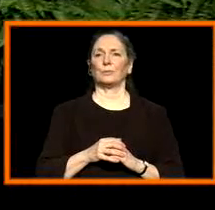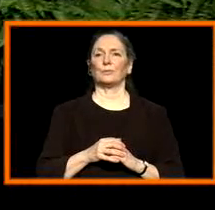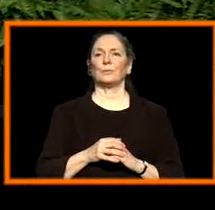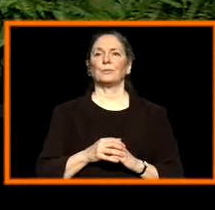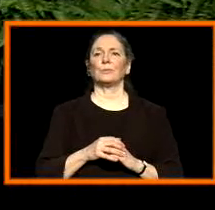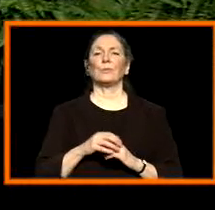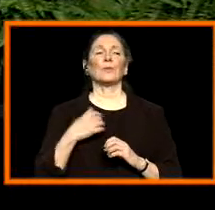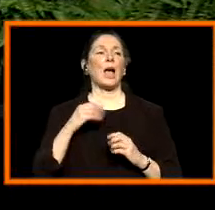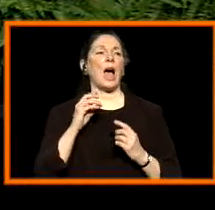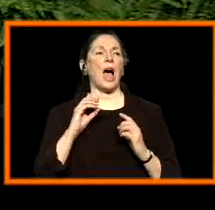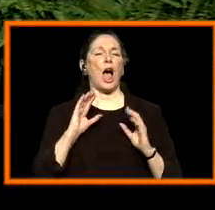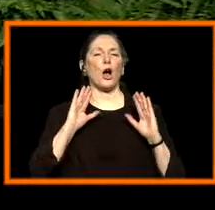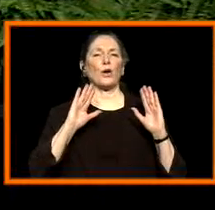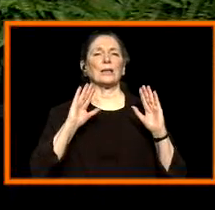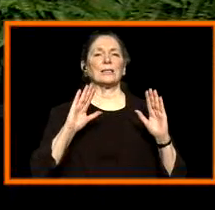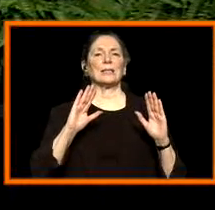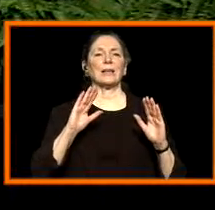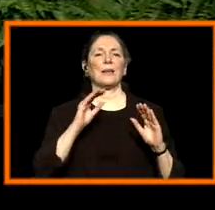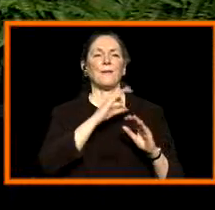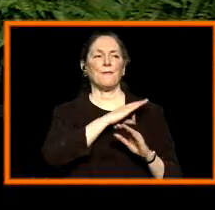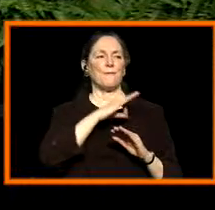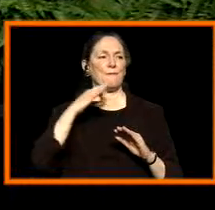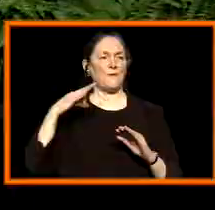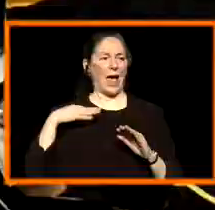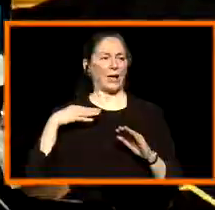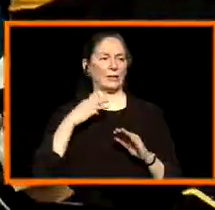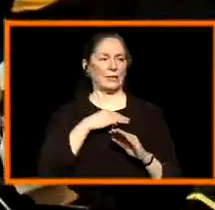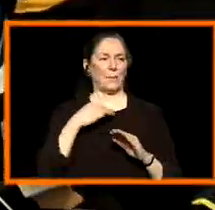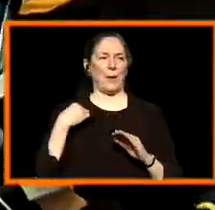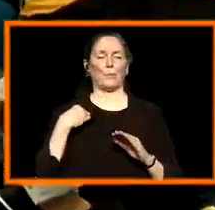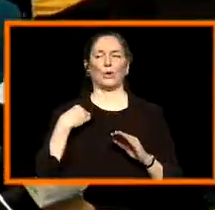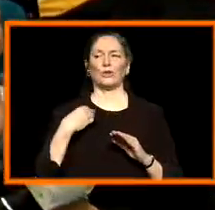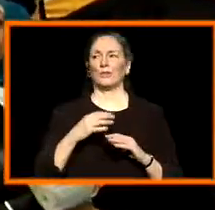our esteemed faculty members,